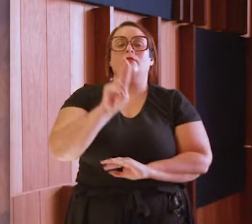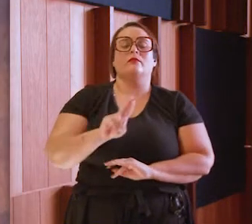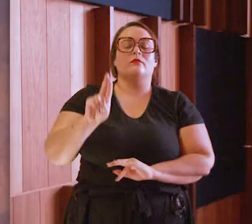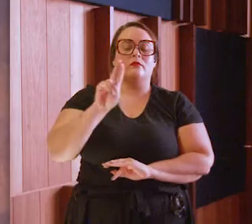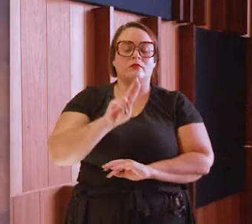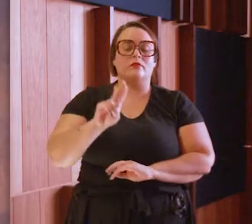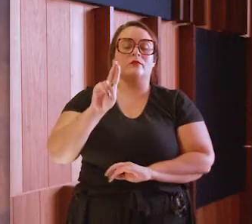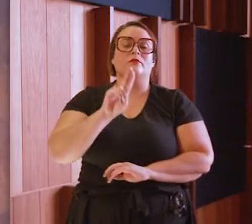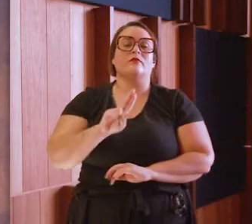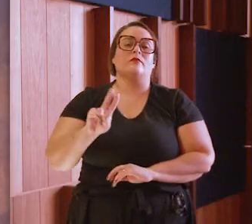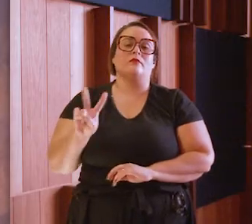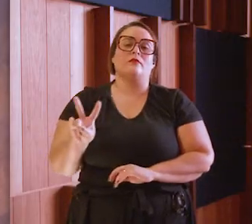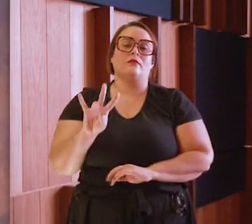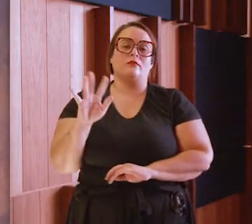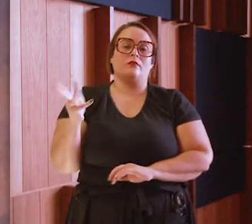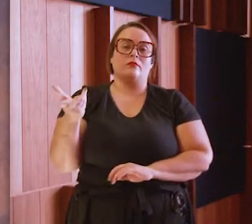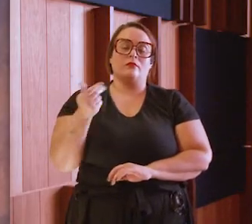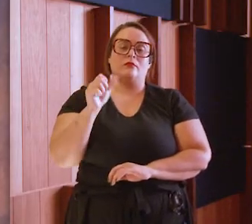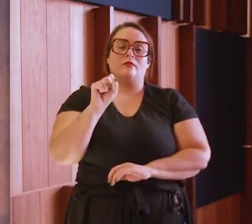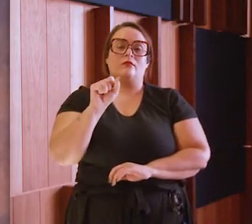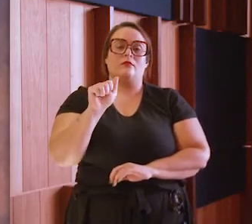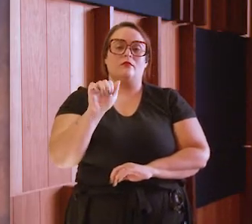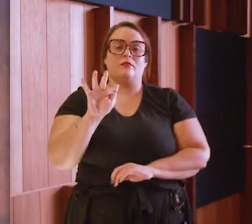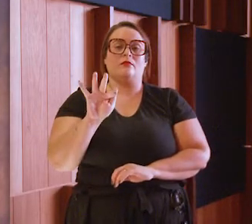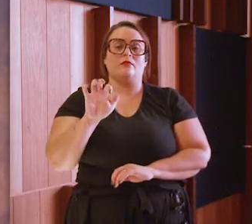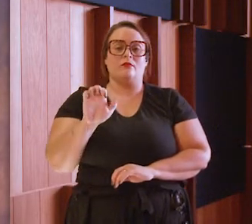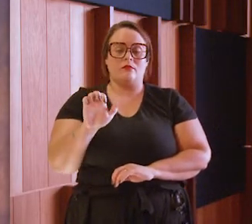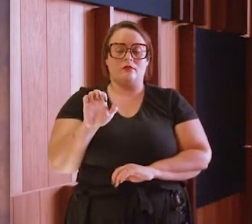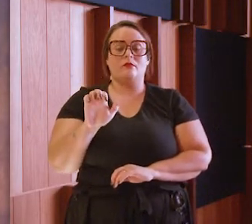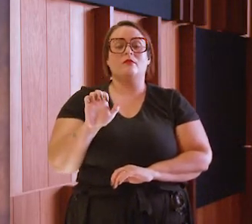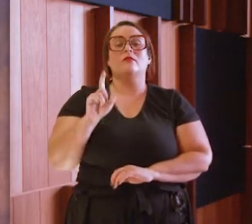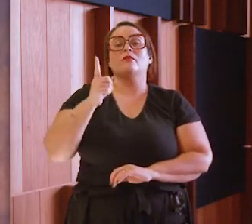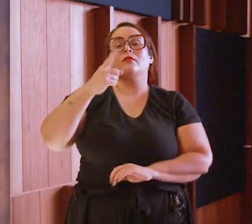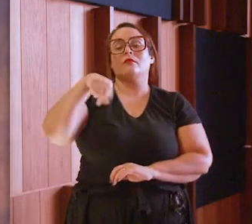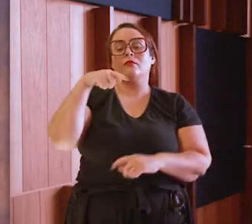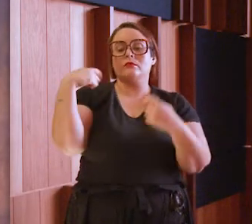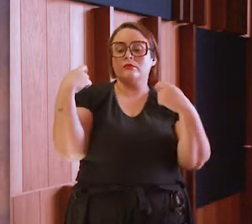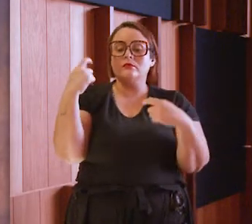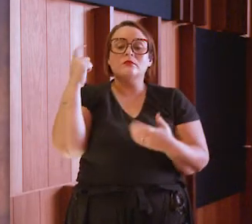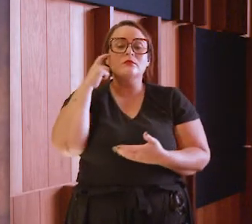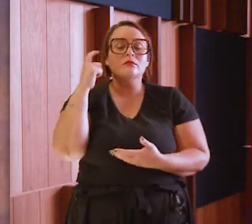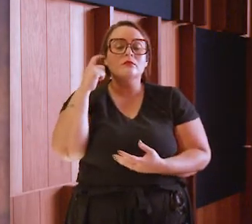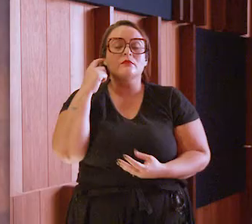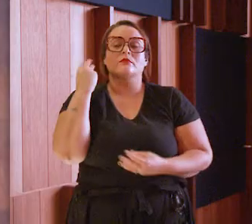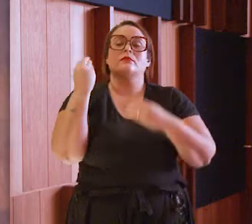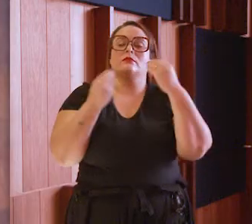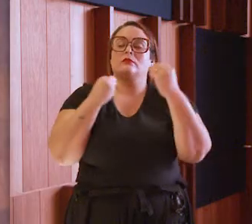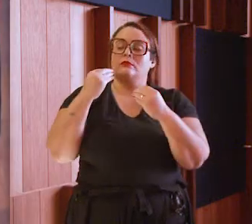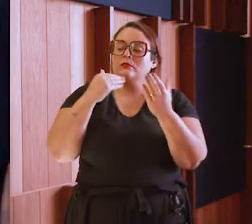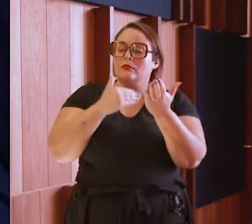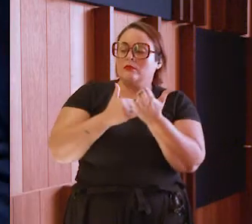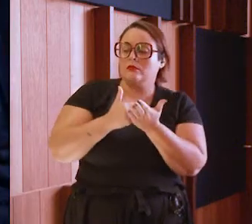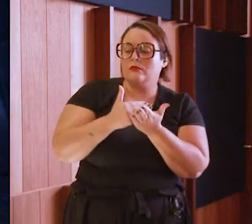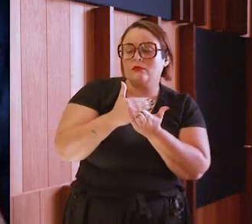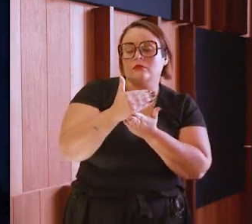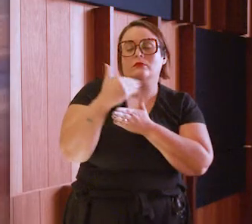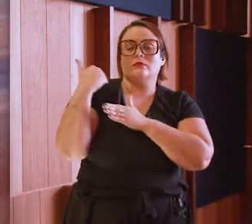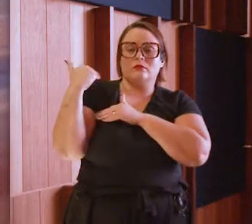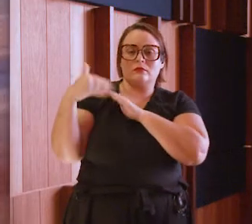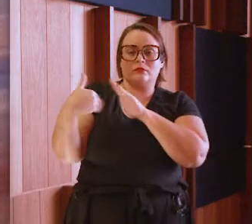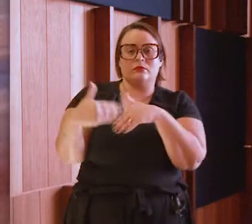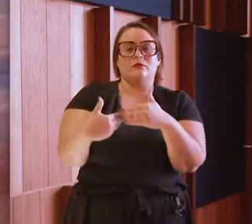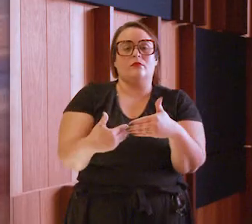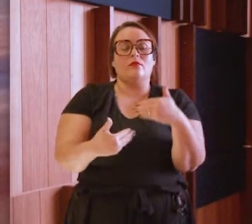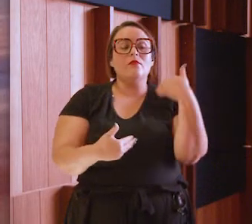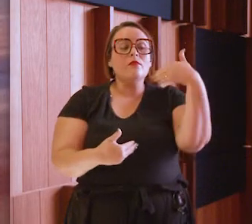process, and you also need to think about when you start that process. And the issue and concern is that the country-by-country